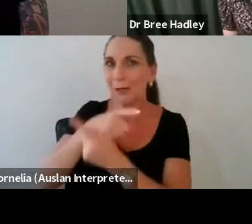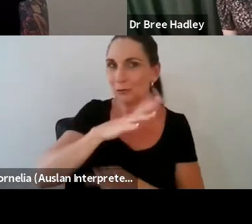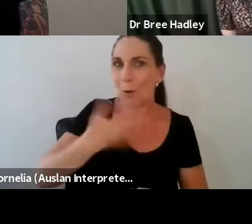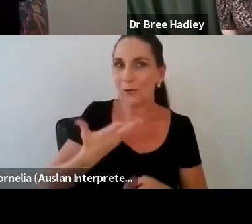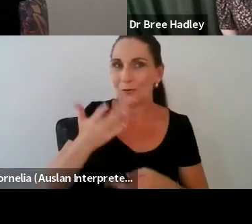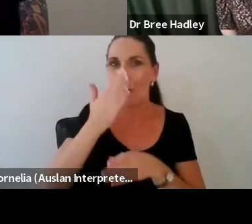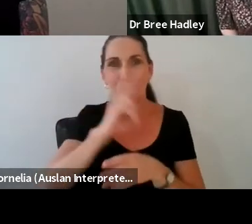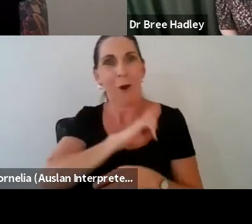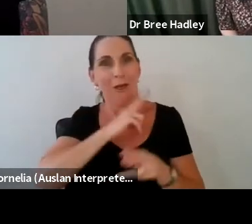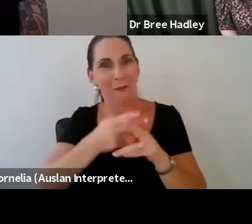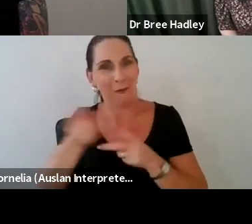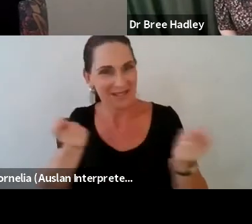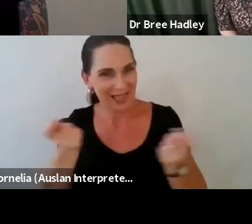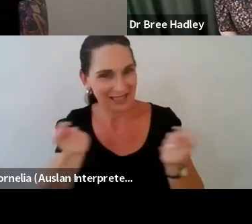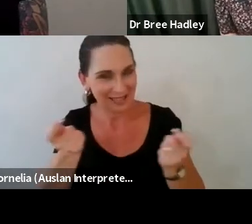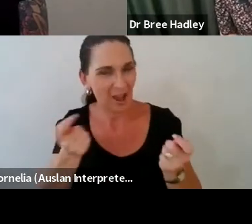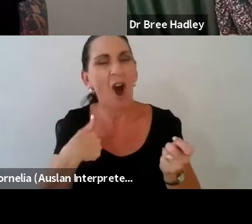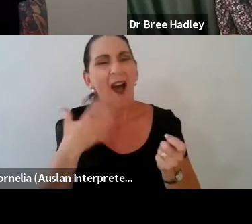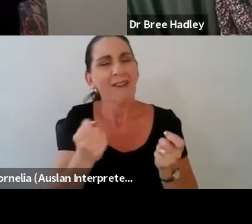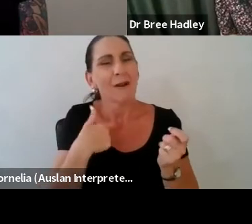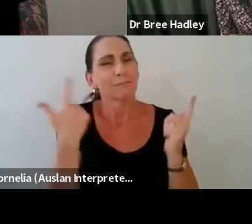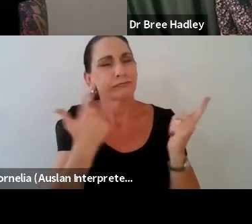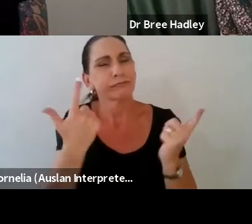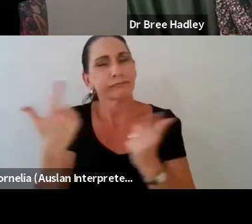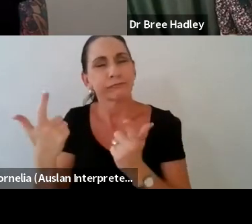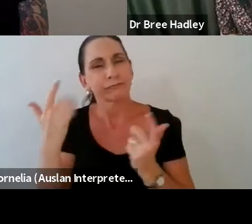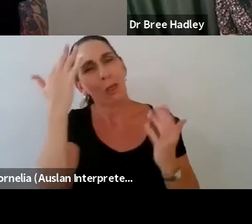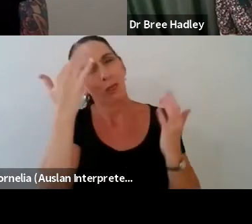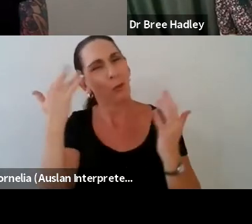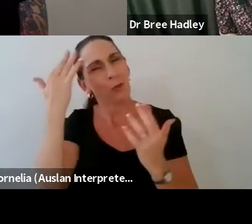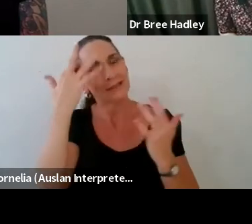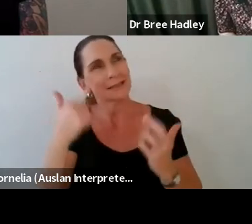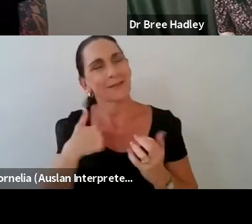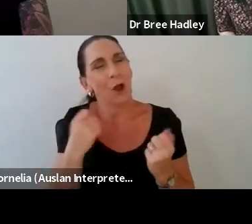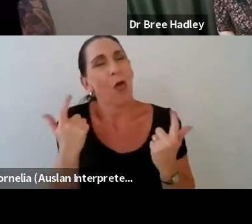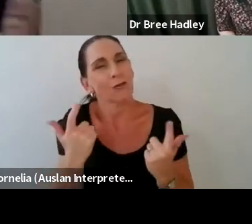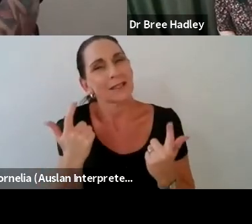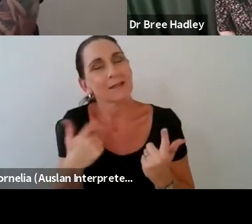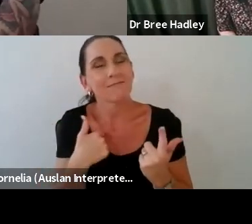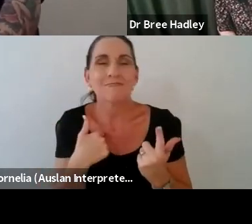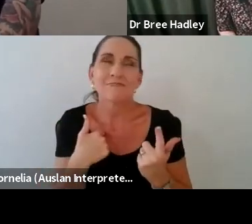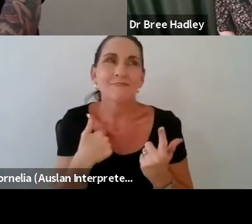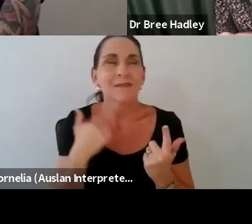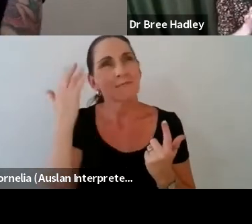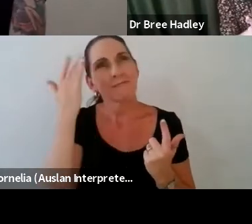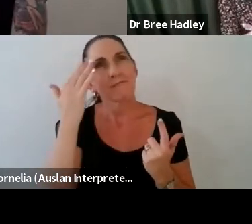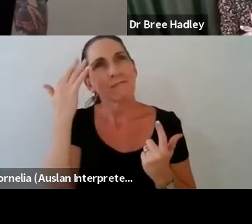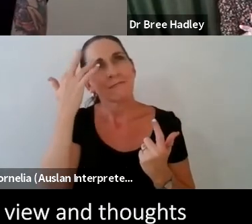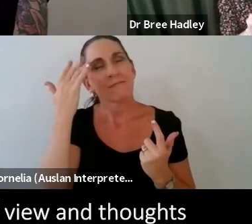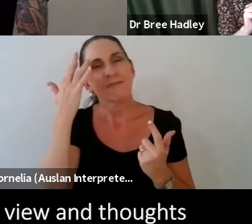I have multiple sets of thoughts. I have thoughts thinking from kind